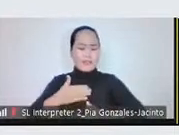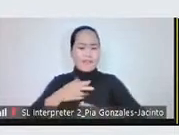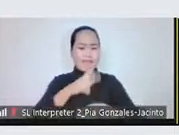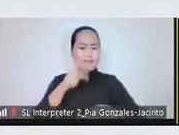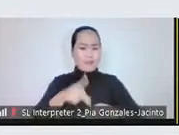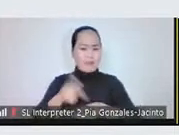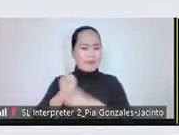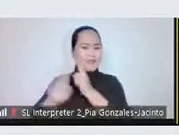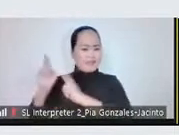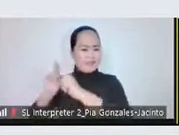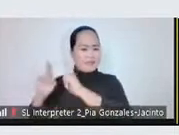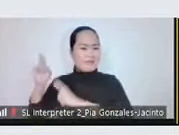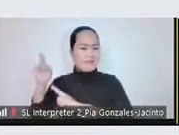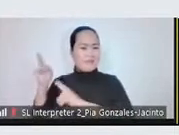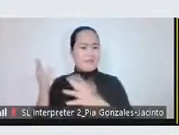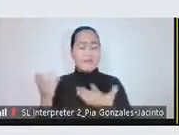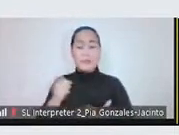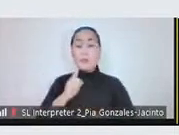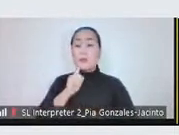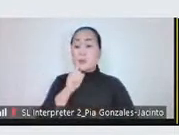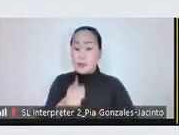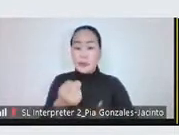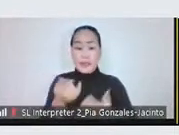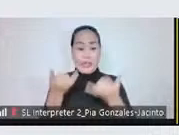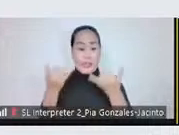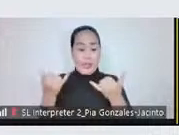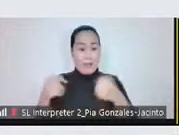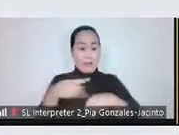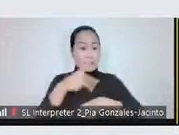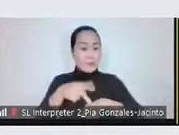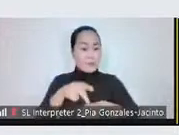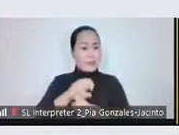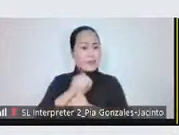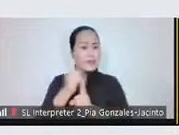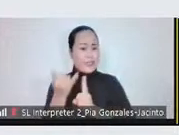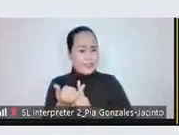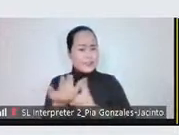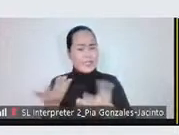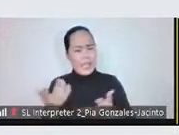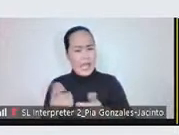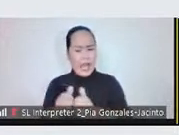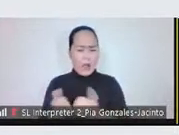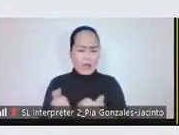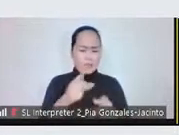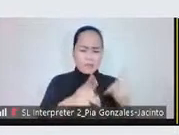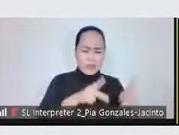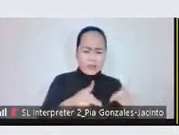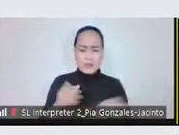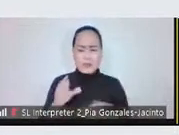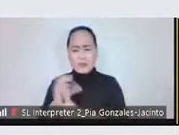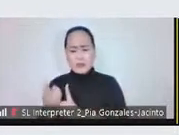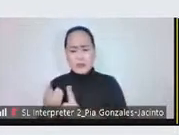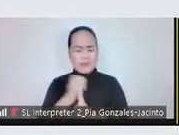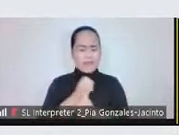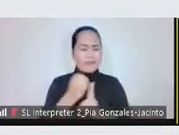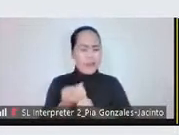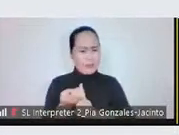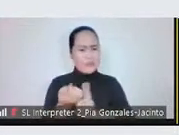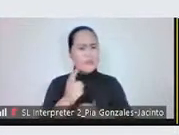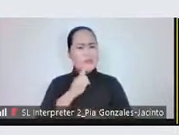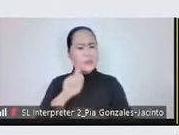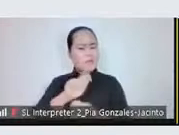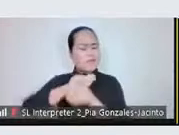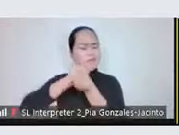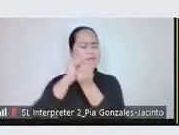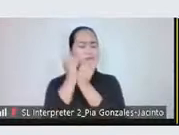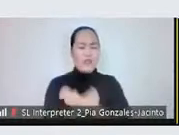is especially true now that Philippine society and its approaches to people, culture, and the environment have greatly changed in a very diverse